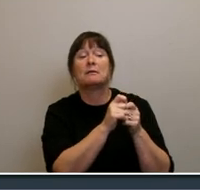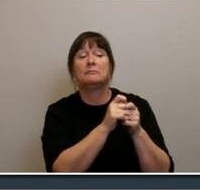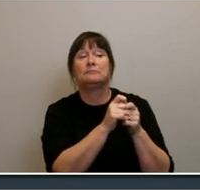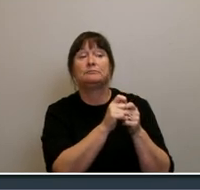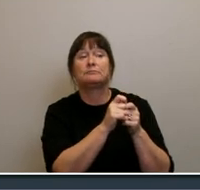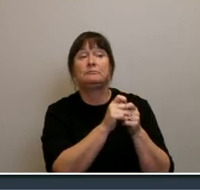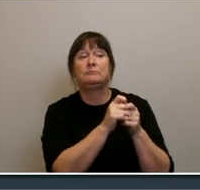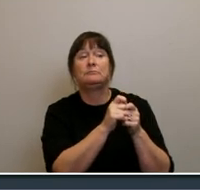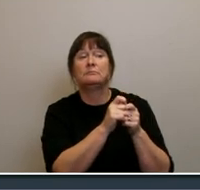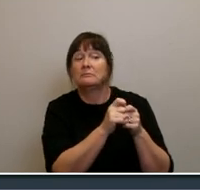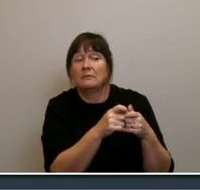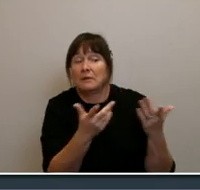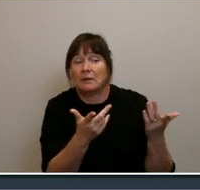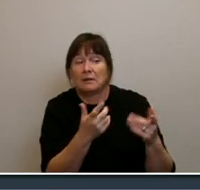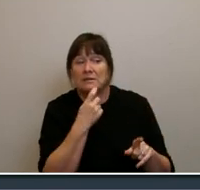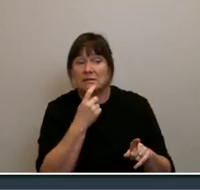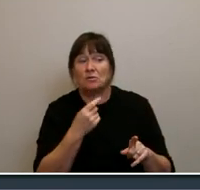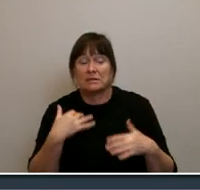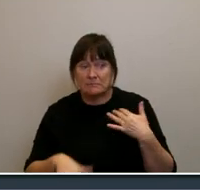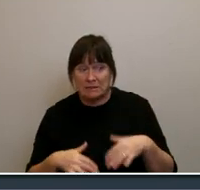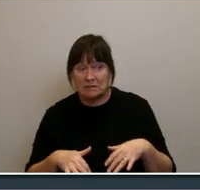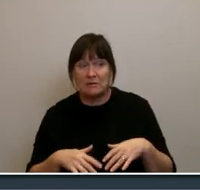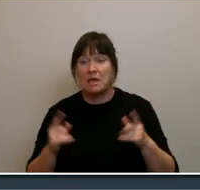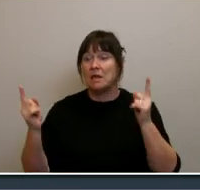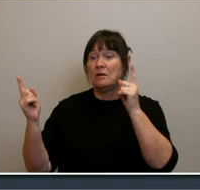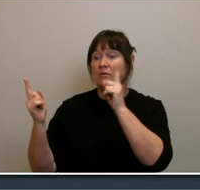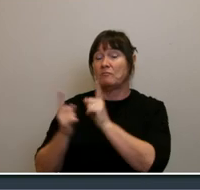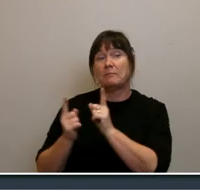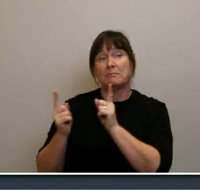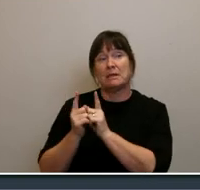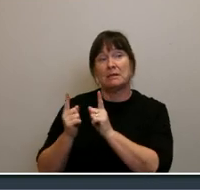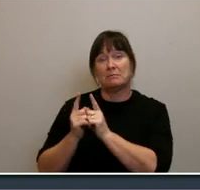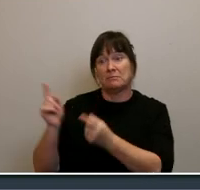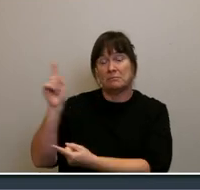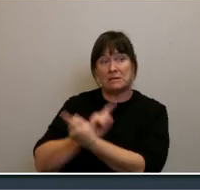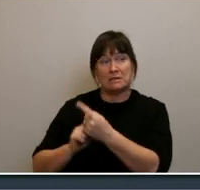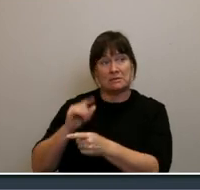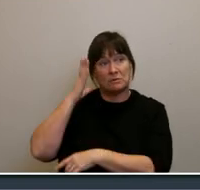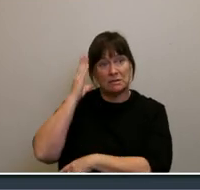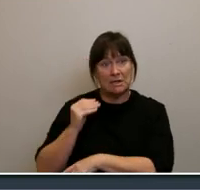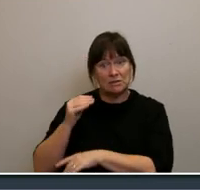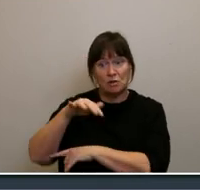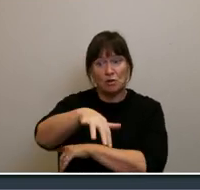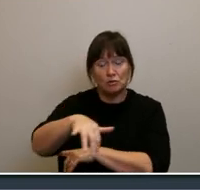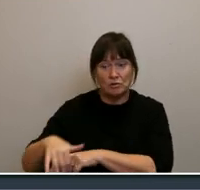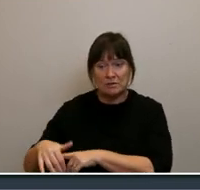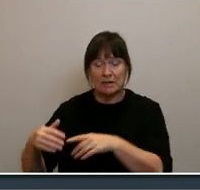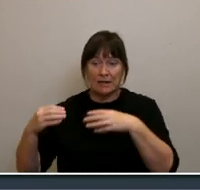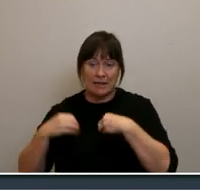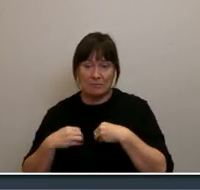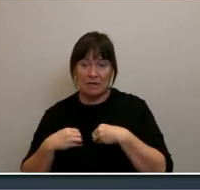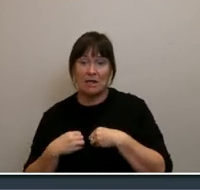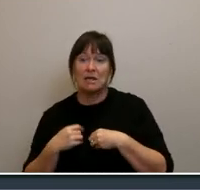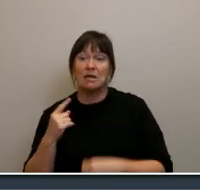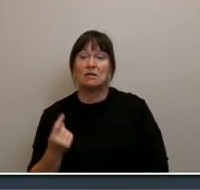on coastal nourishment every year. We've had meetings with the Dutch dredging company, and it's a mere $2.20 extra